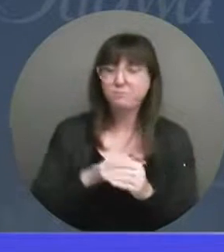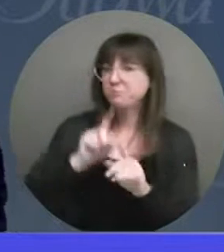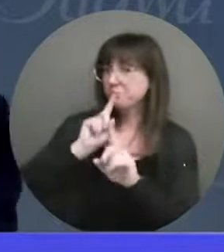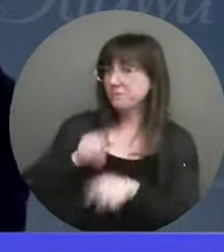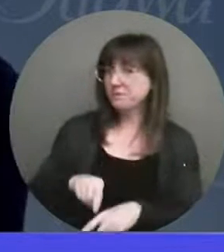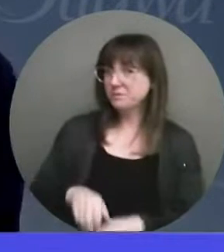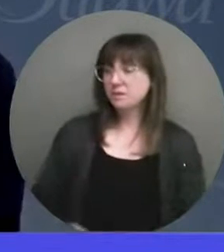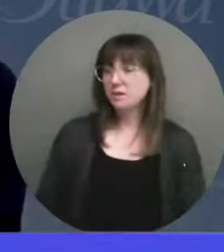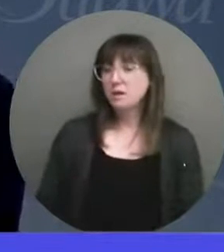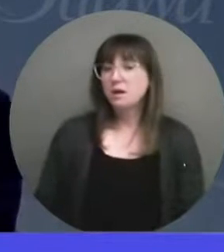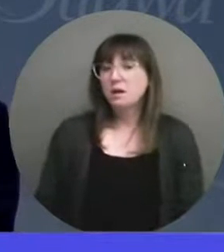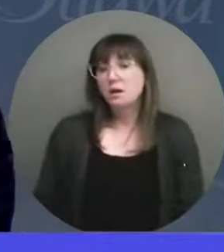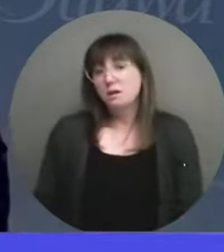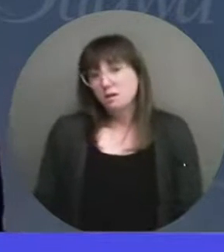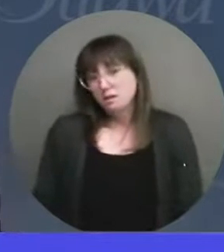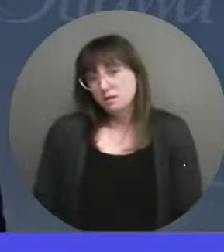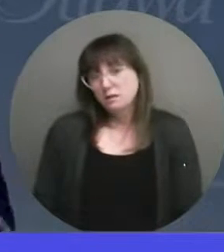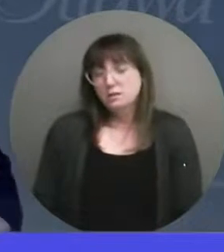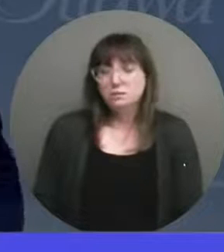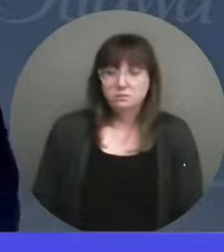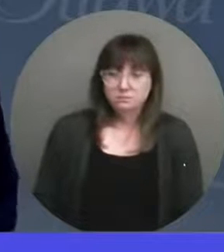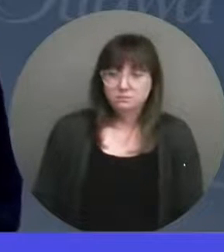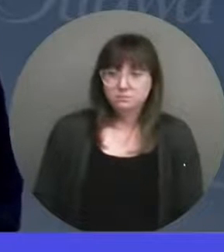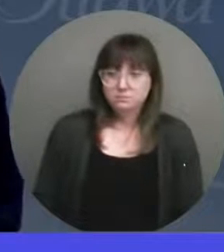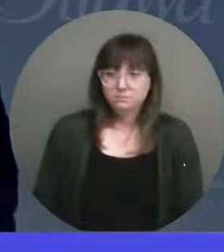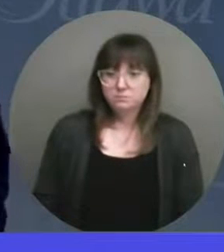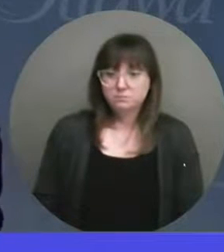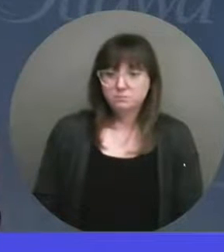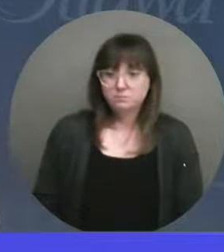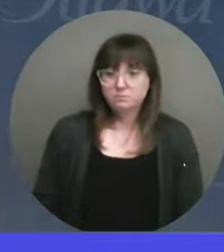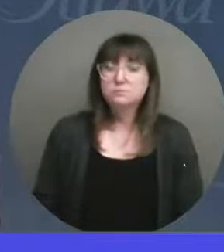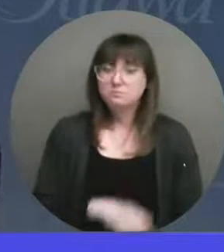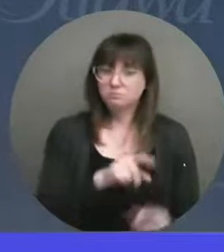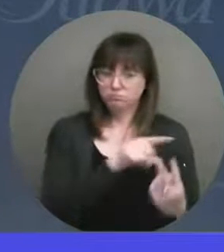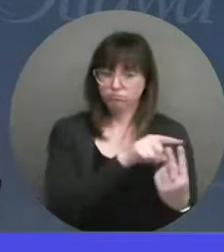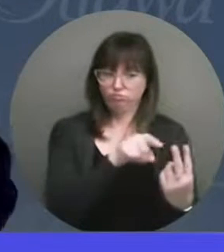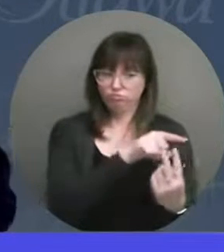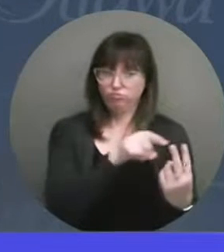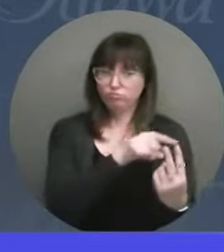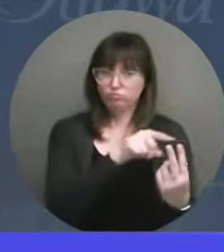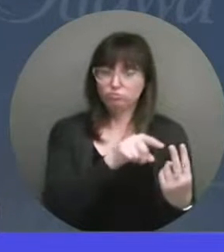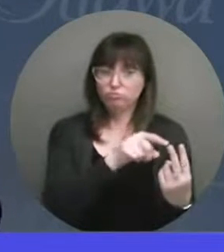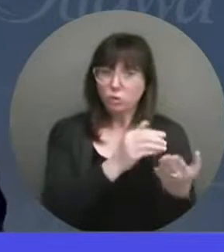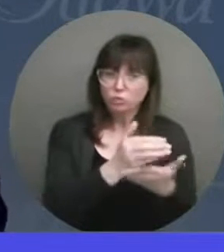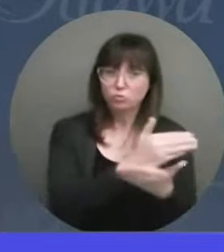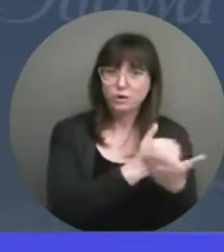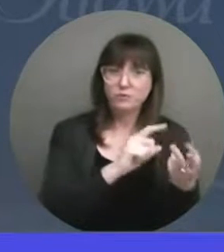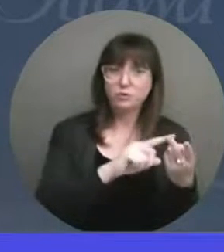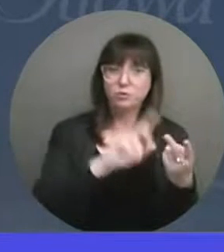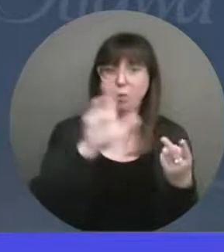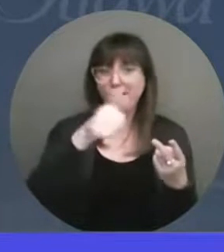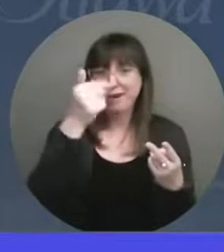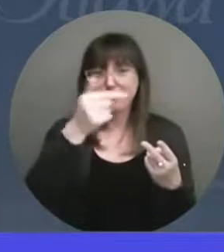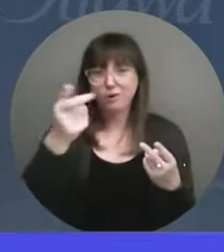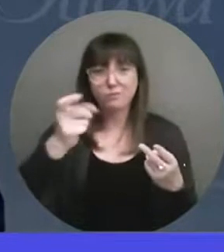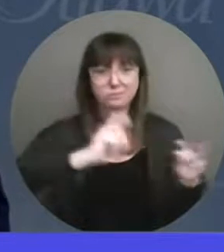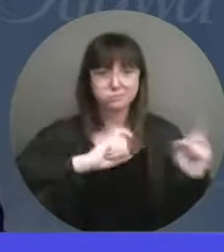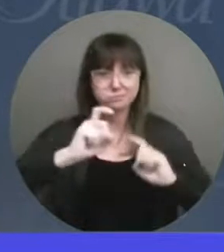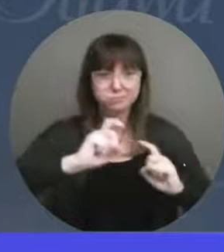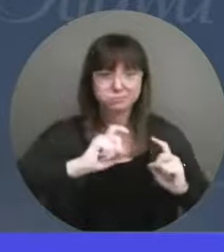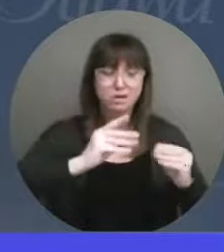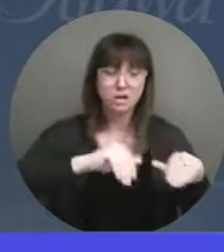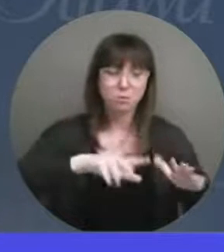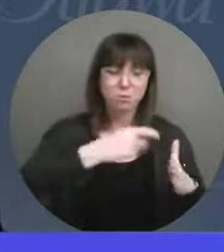Well, primarily it's those two big sources, other government contributions and property taxes that do make